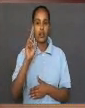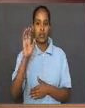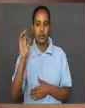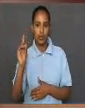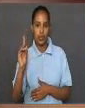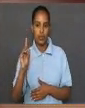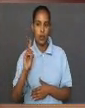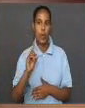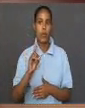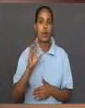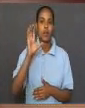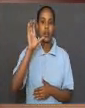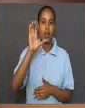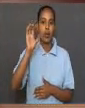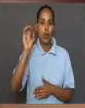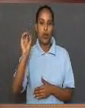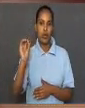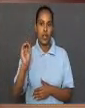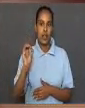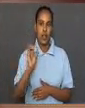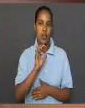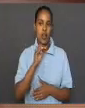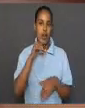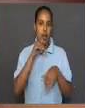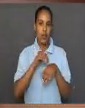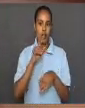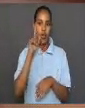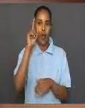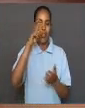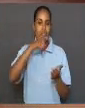reduced by carbon monoxide at